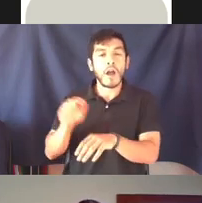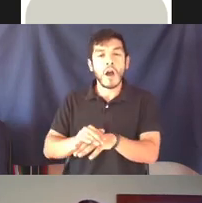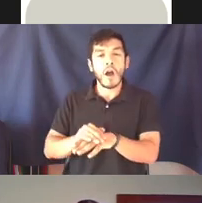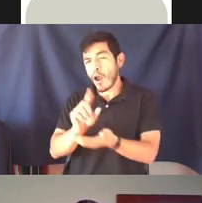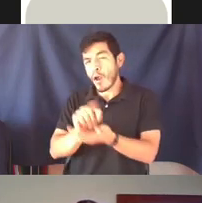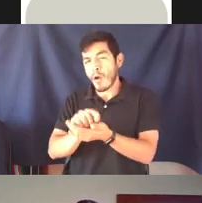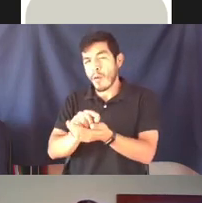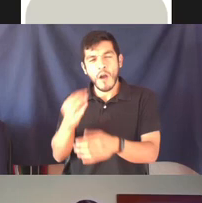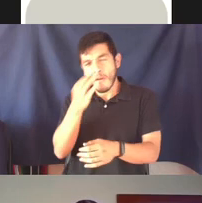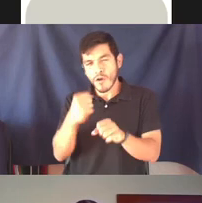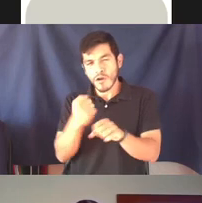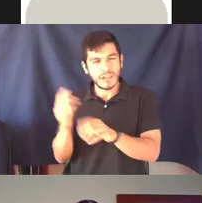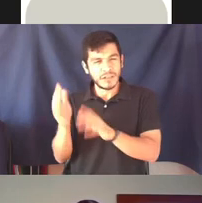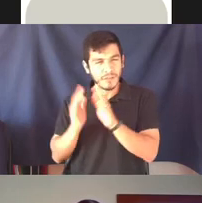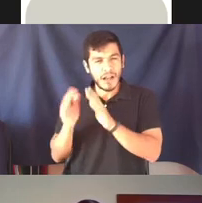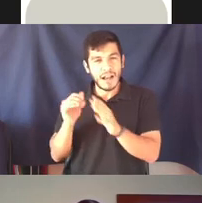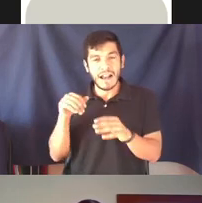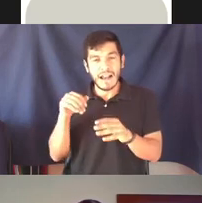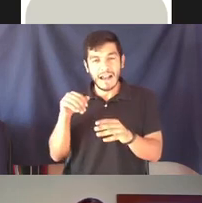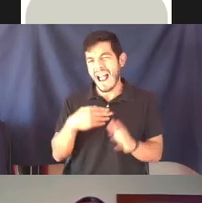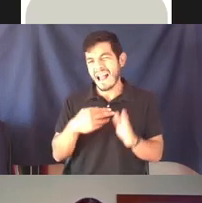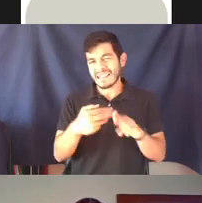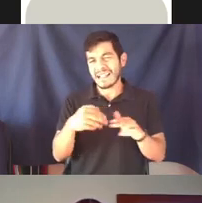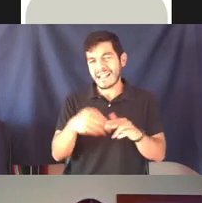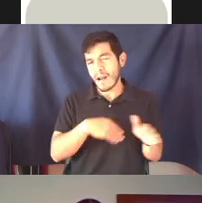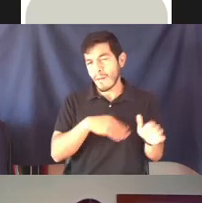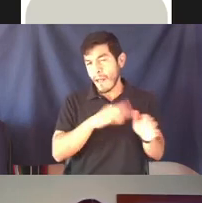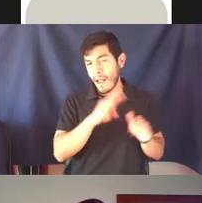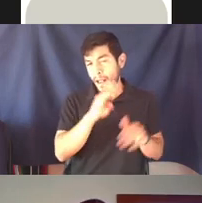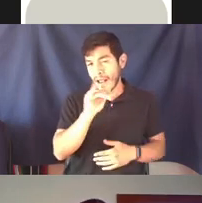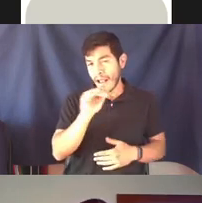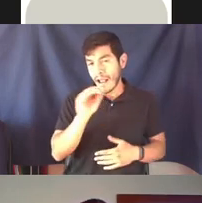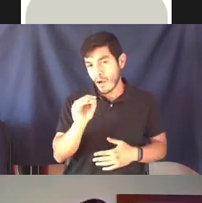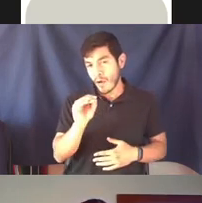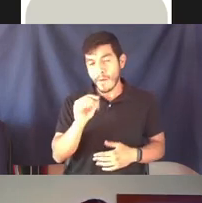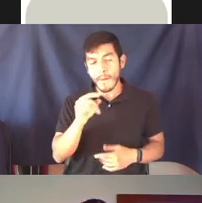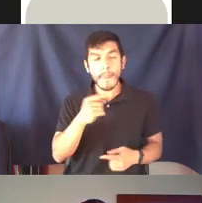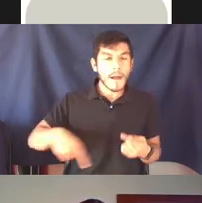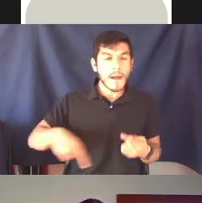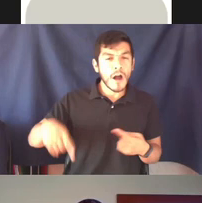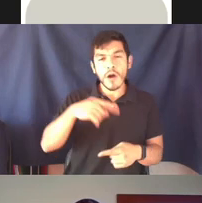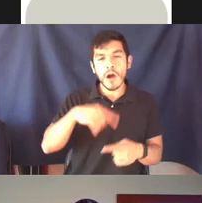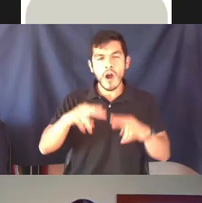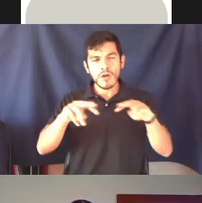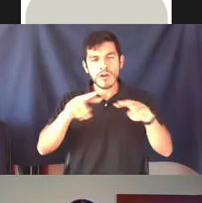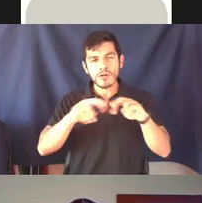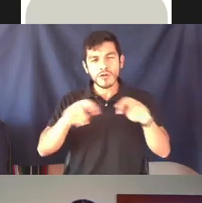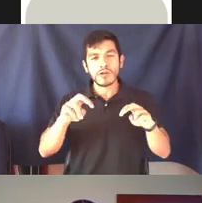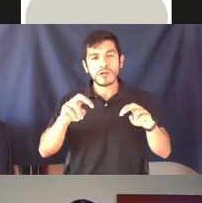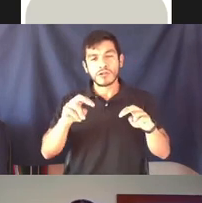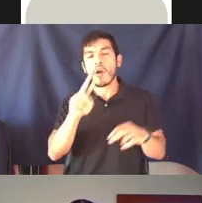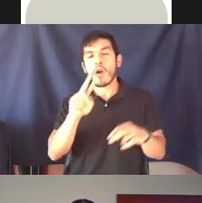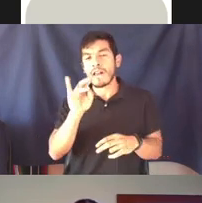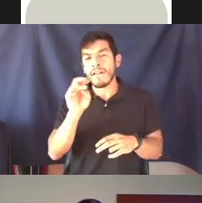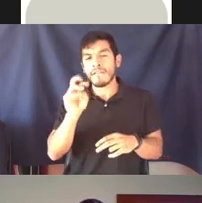bio around kind of a research review of mentoring for youth with disabilities. So I wanted to mention